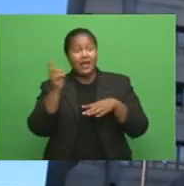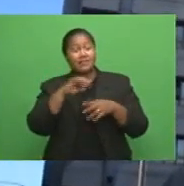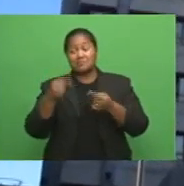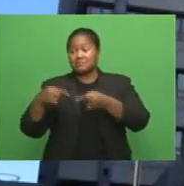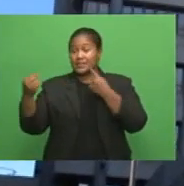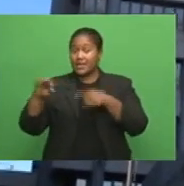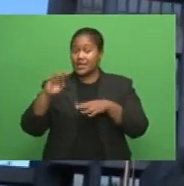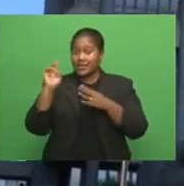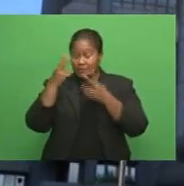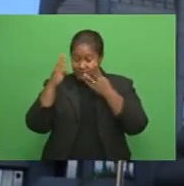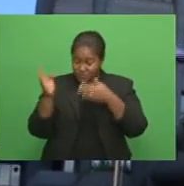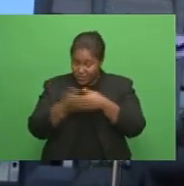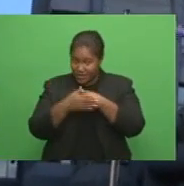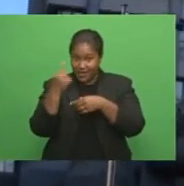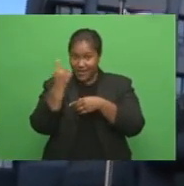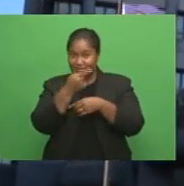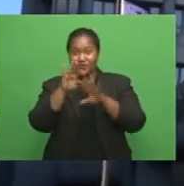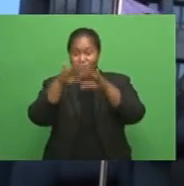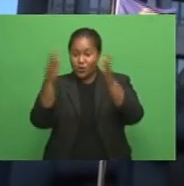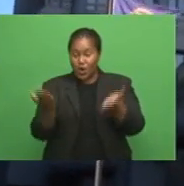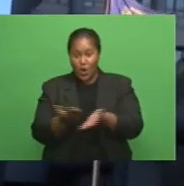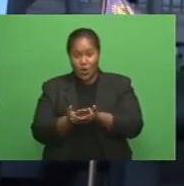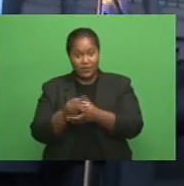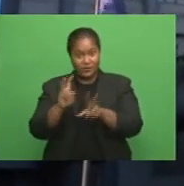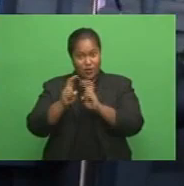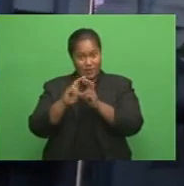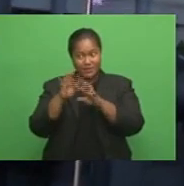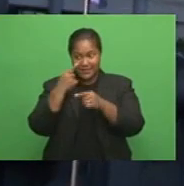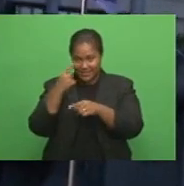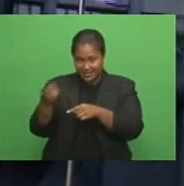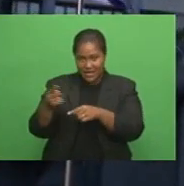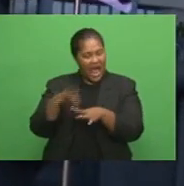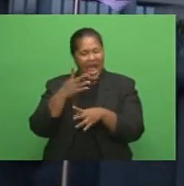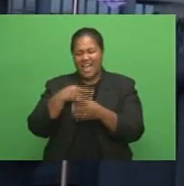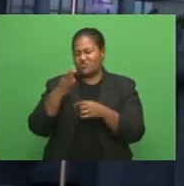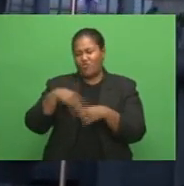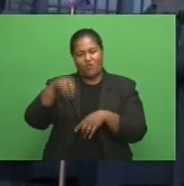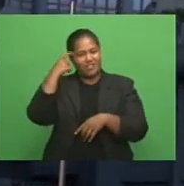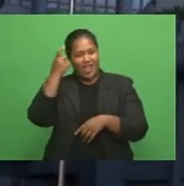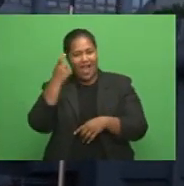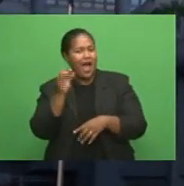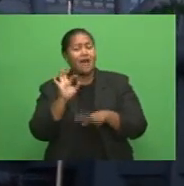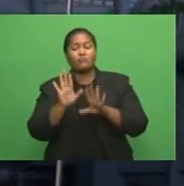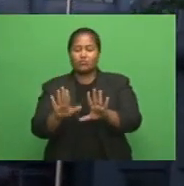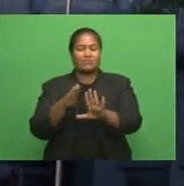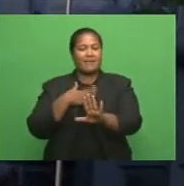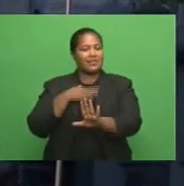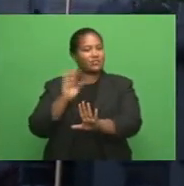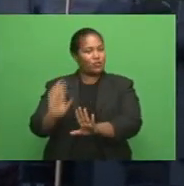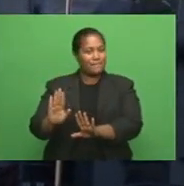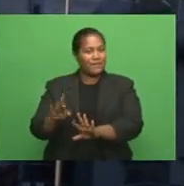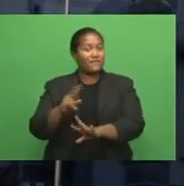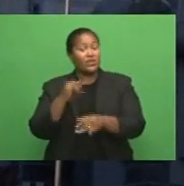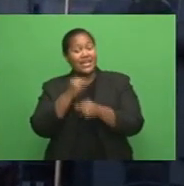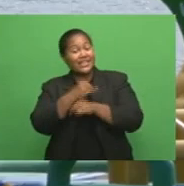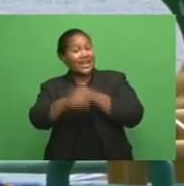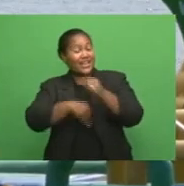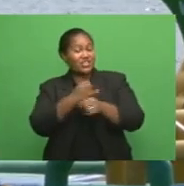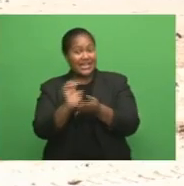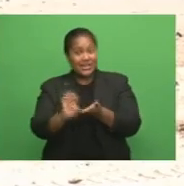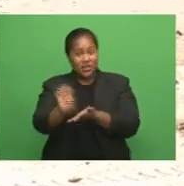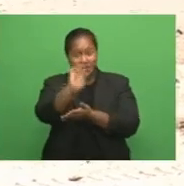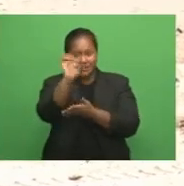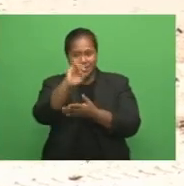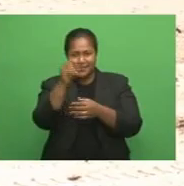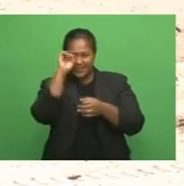these global realities all they want. I really don't care. I put my stock in the international economic experts